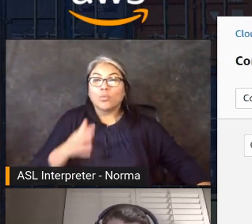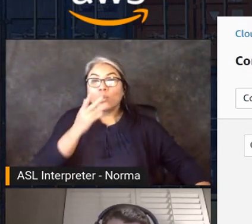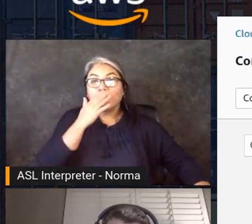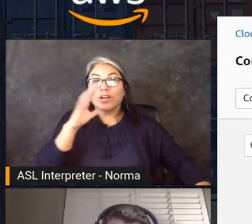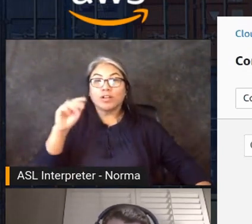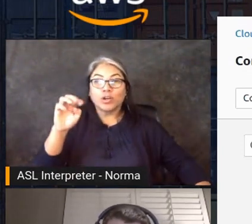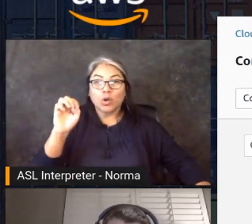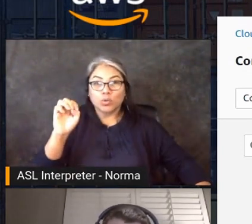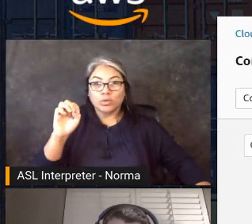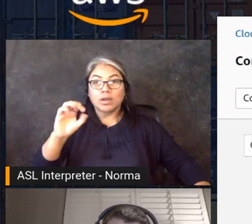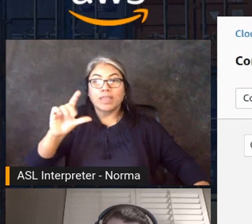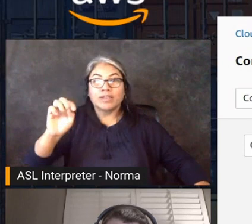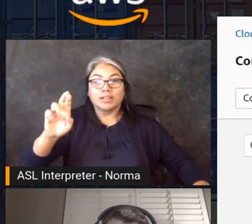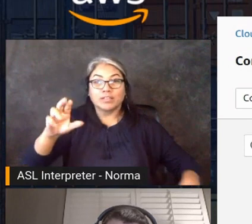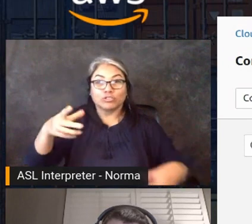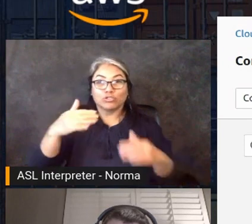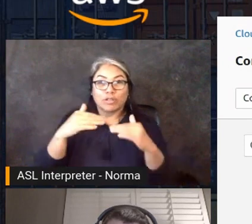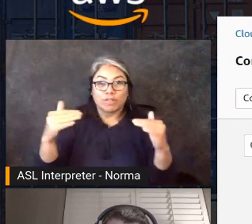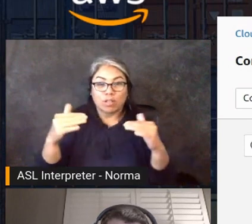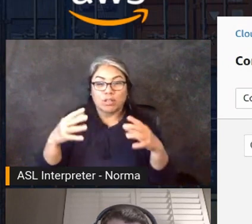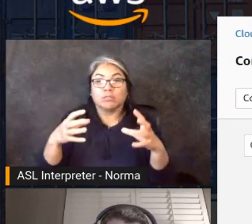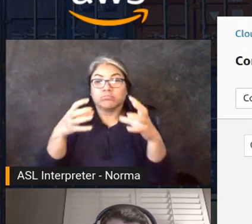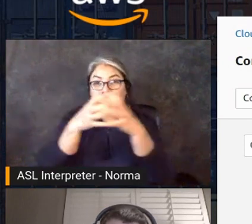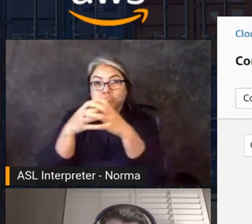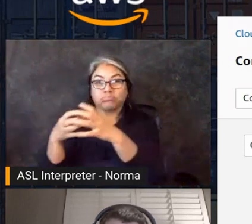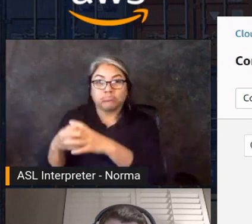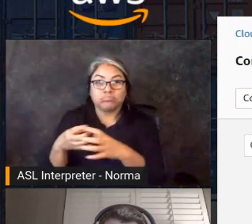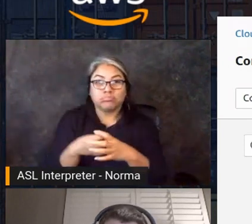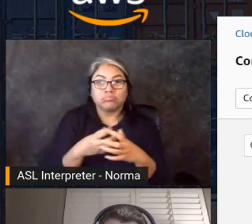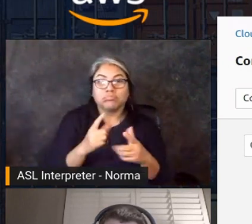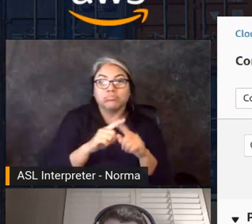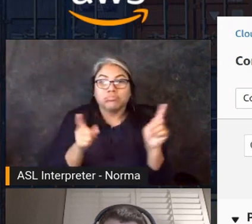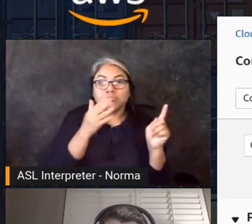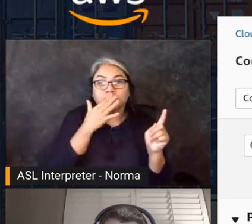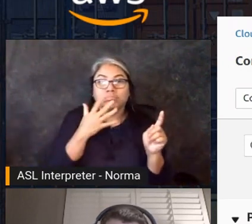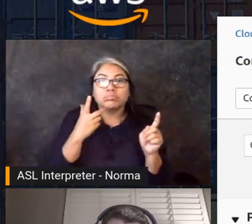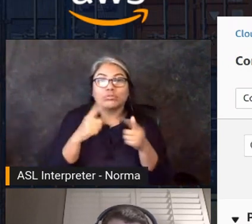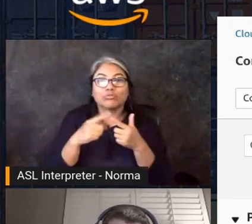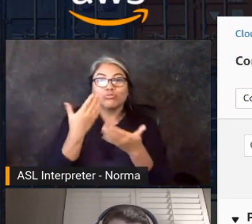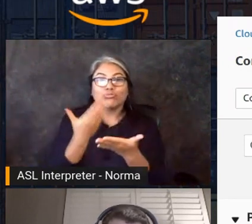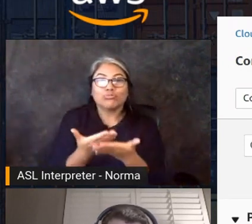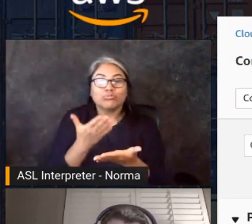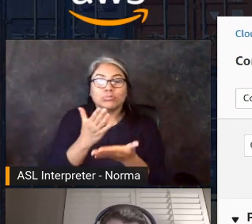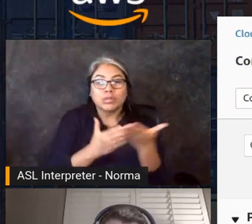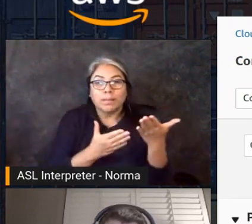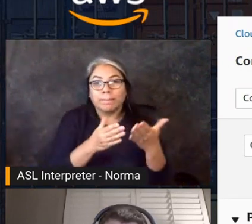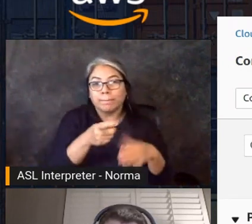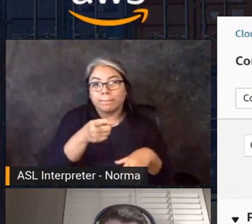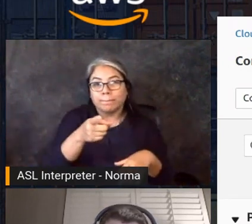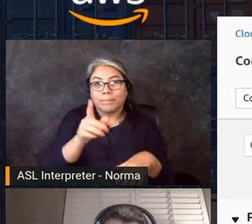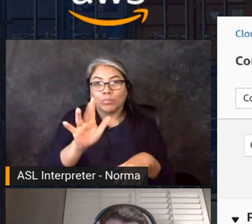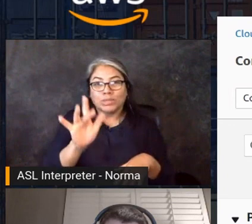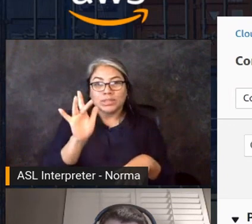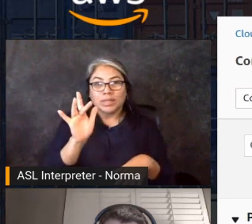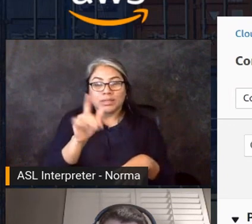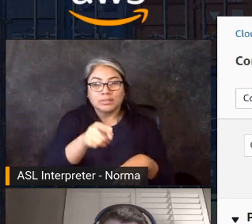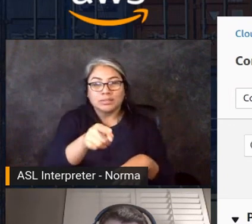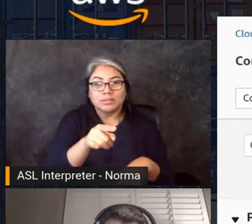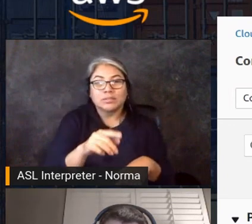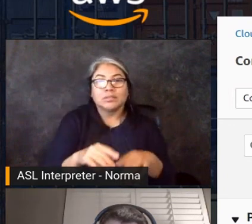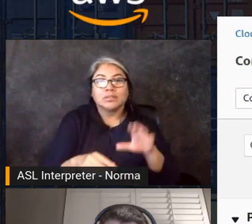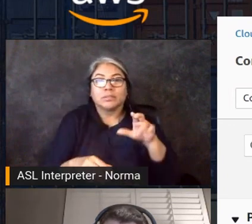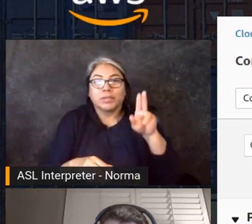the cluster level to give us some indication of, if I were to select this, we can see overall CPU usage,